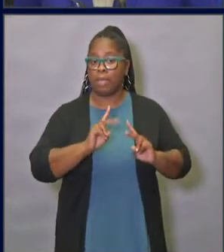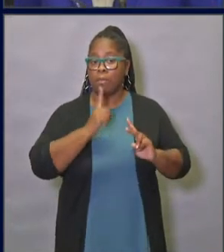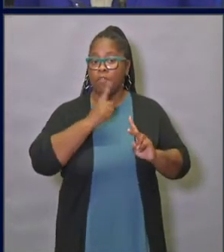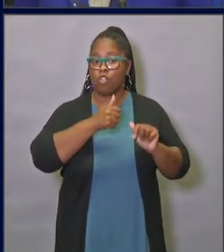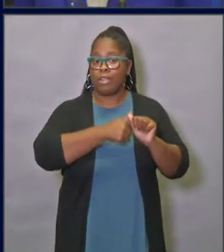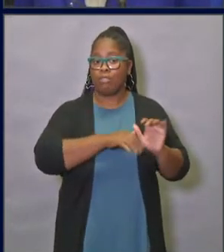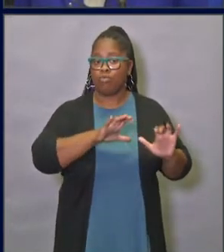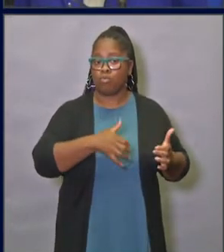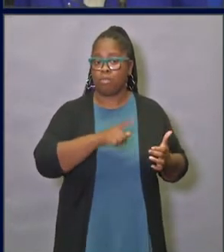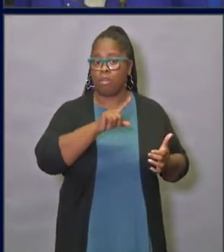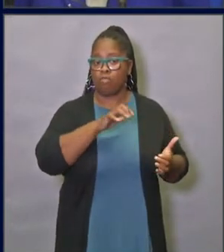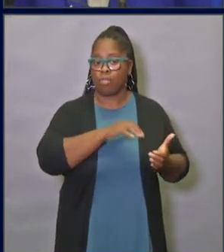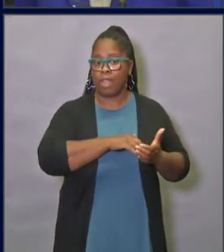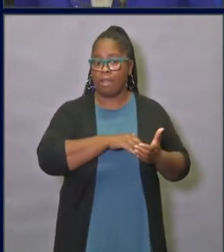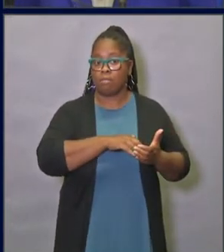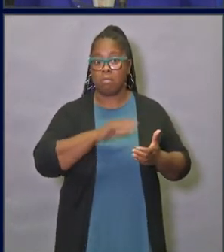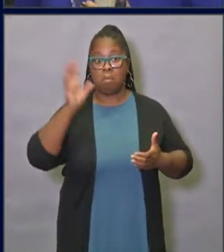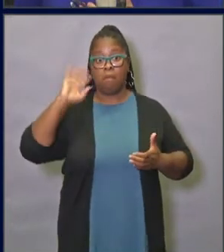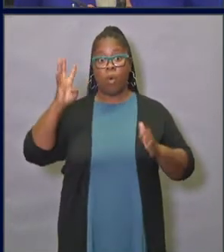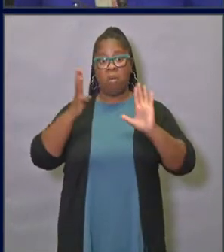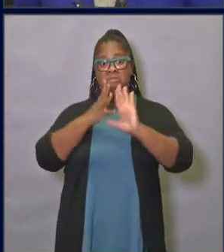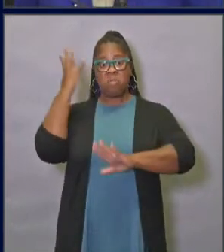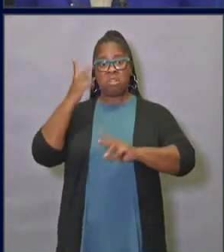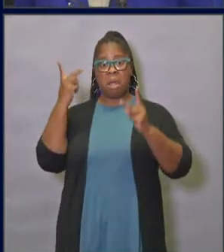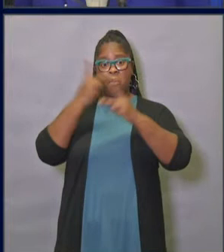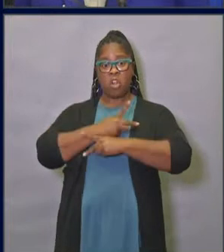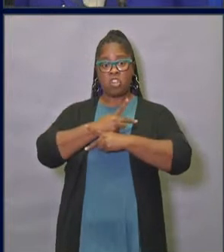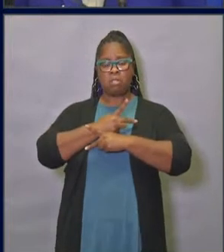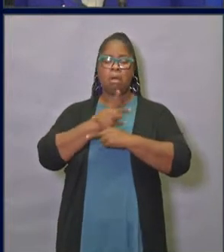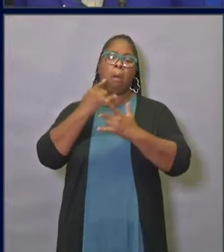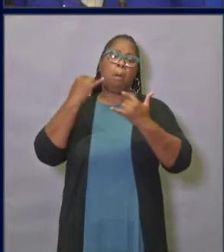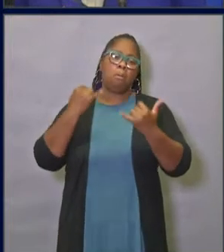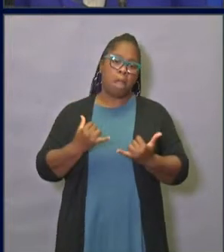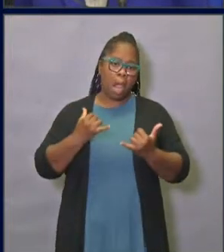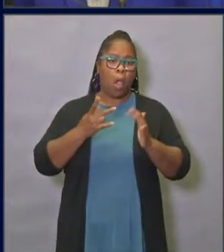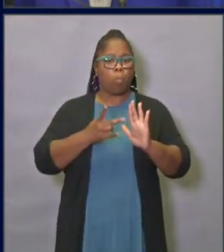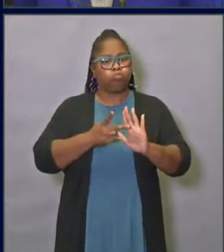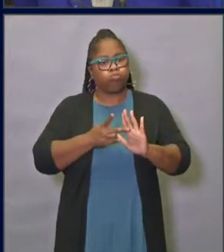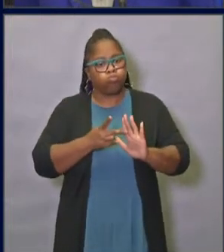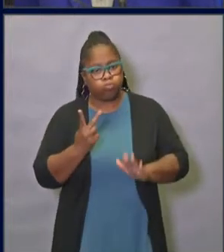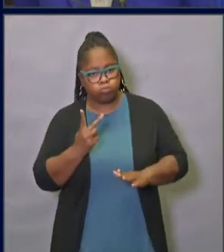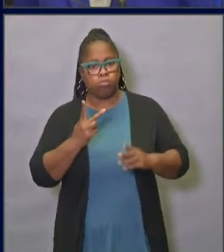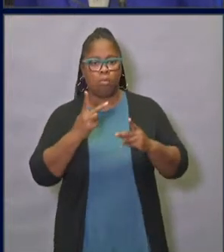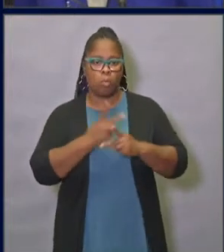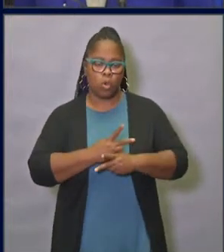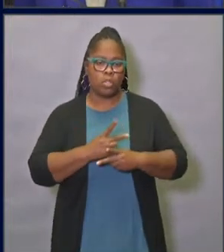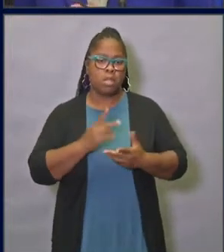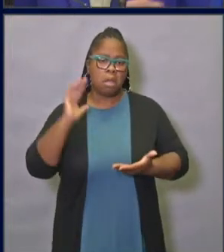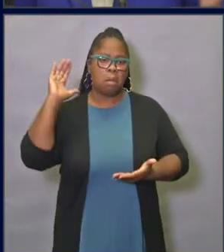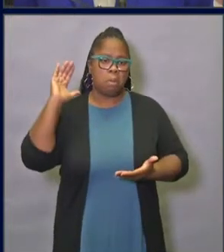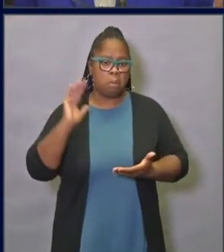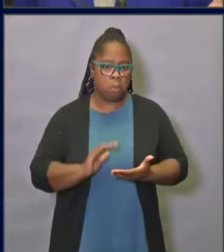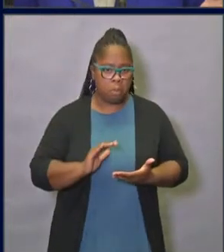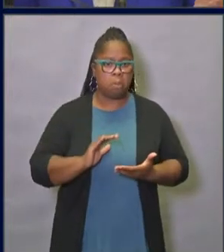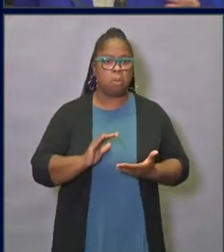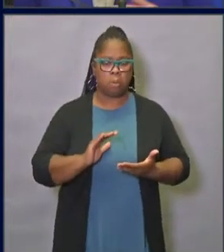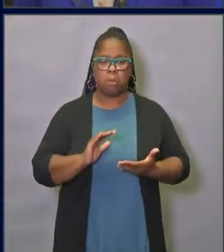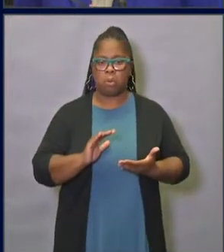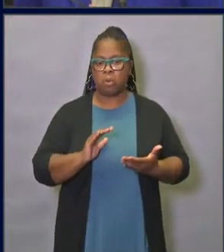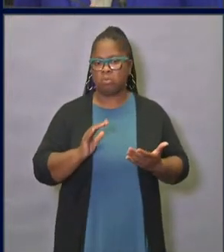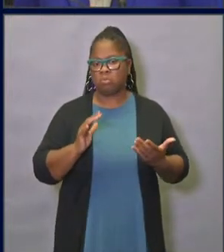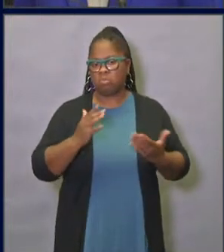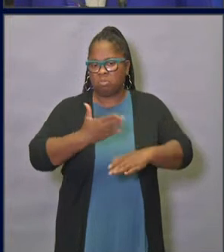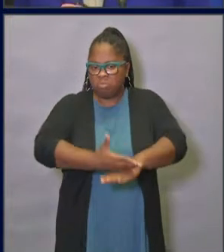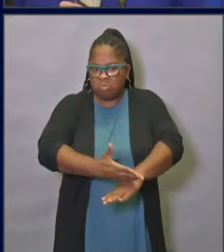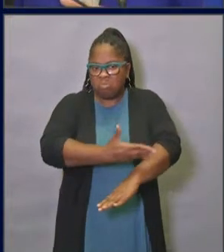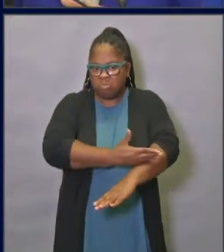now less than twice that of white residents, who have a rate of 22 cases per 100,000 people, compared to 4 times